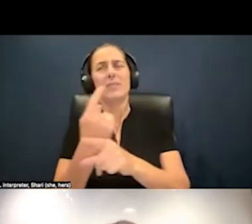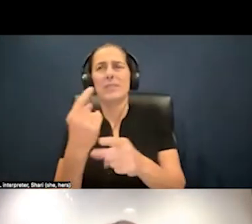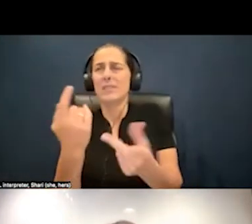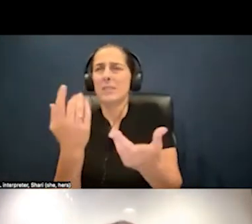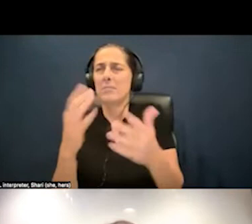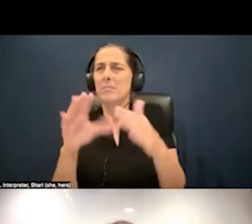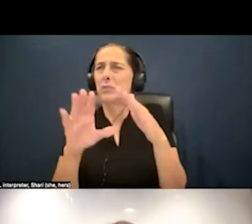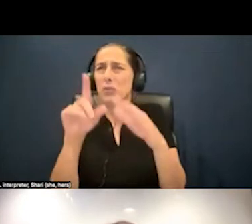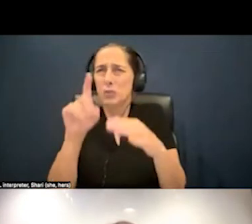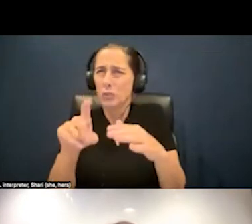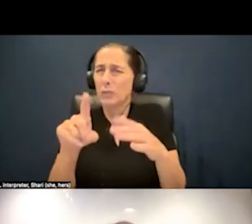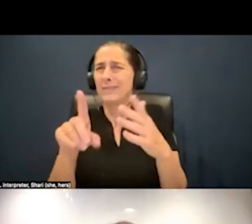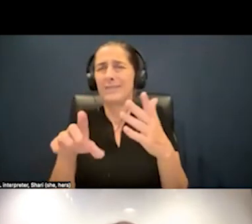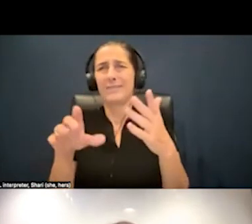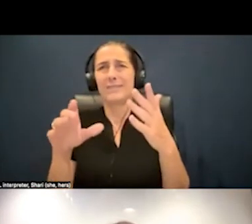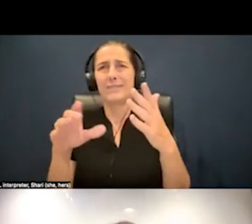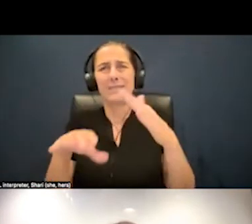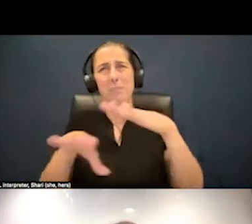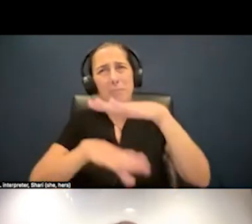bottom line.